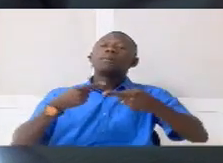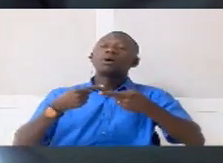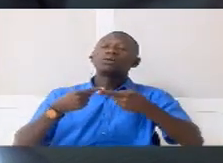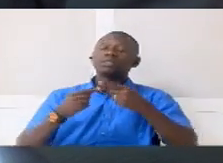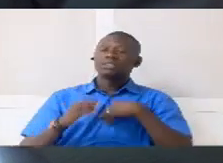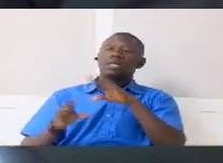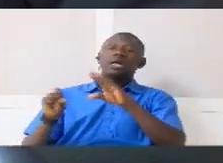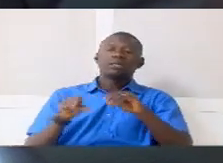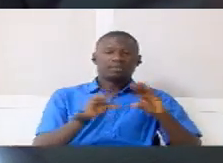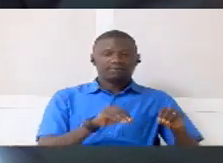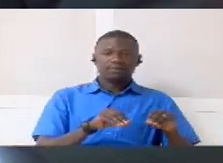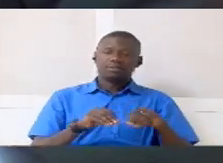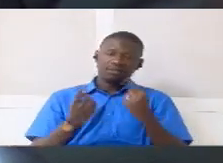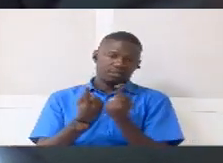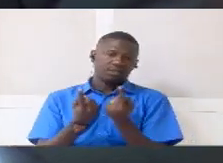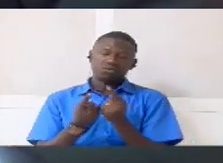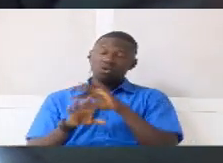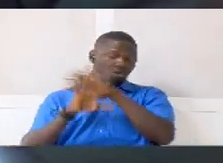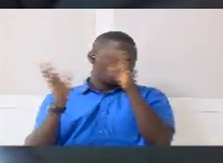its activities.